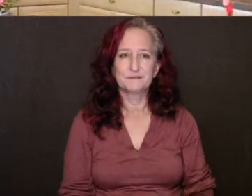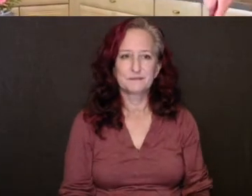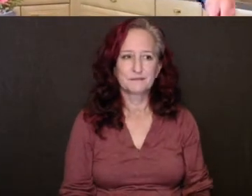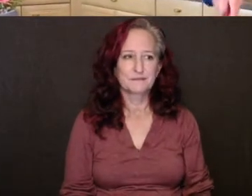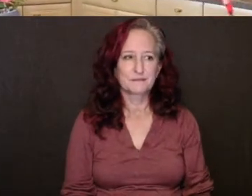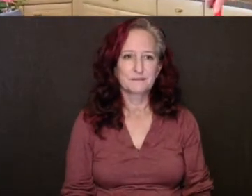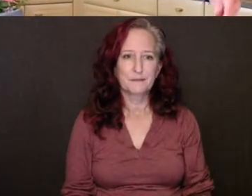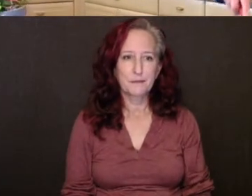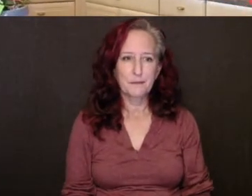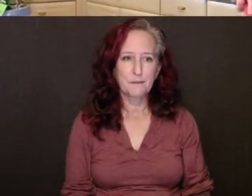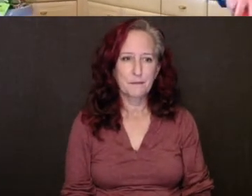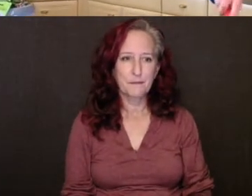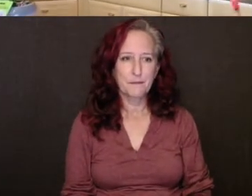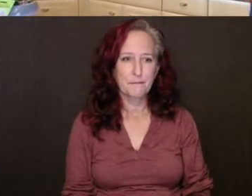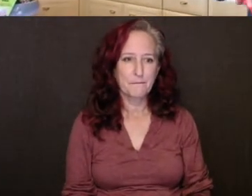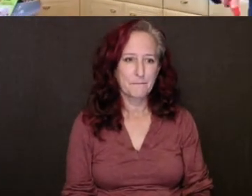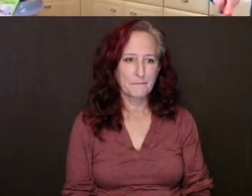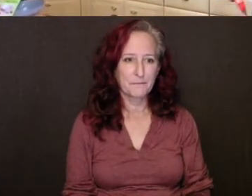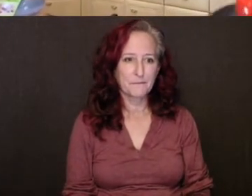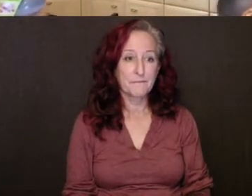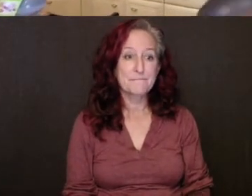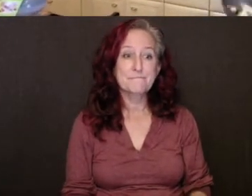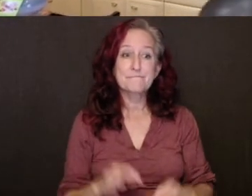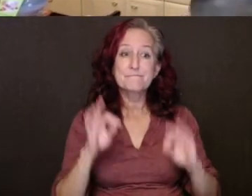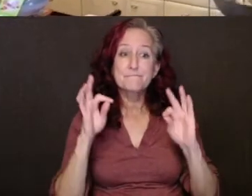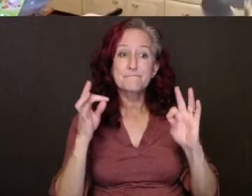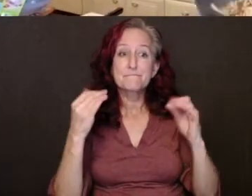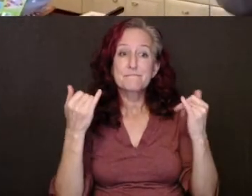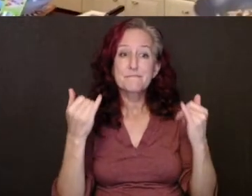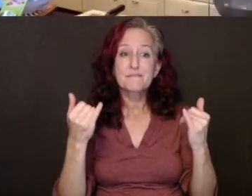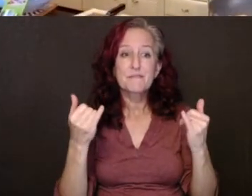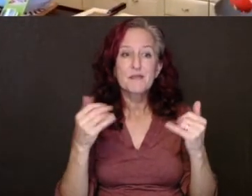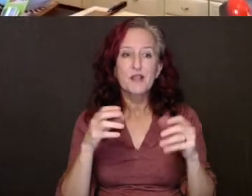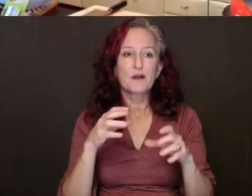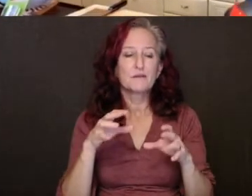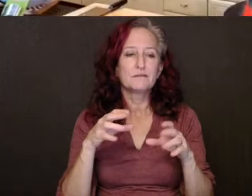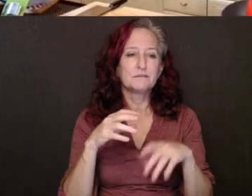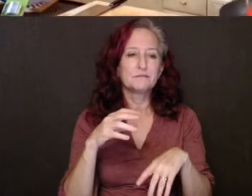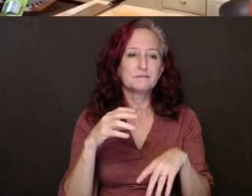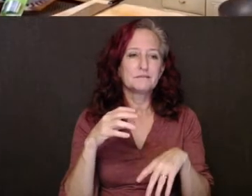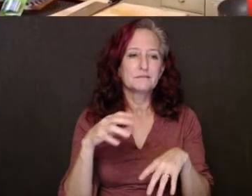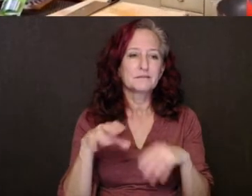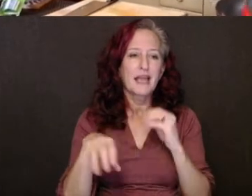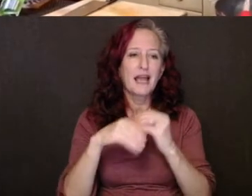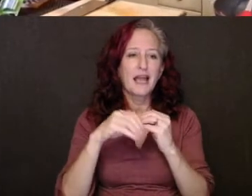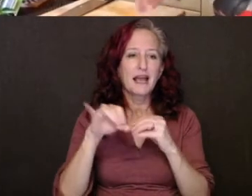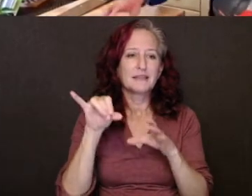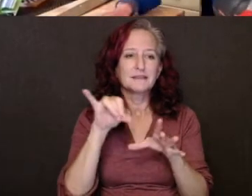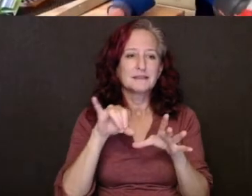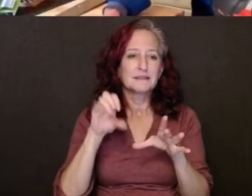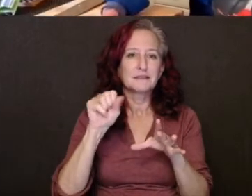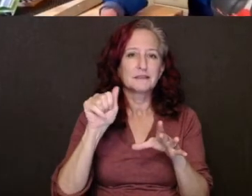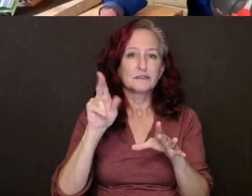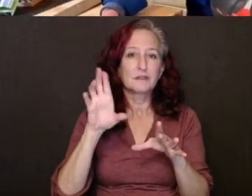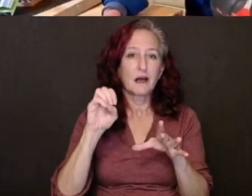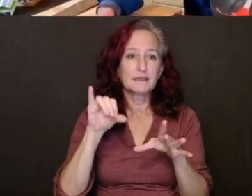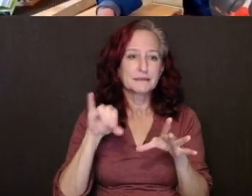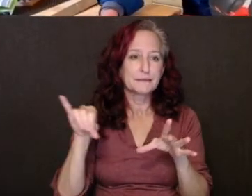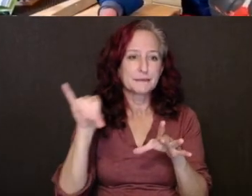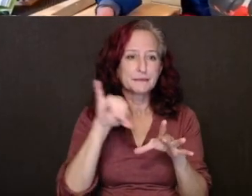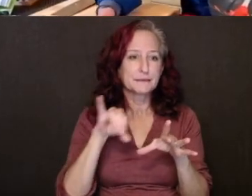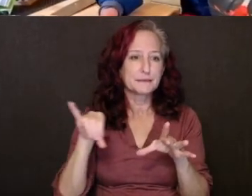use is if I want to see if my pan will work for induction, I just put a magnet on the bottom of my pan, and if it sticks, then Yeah,